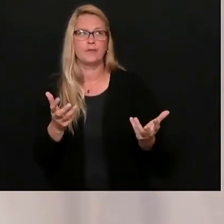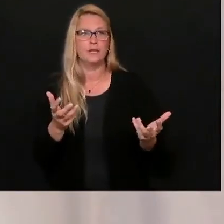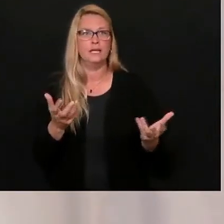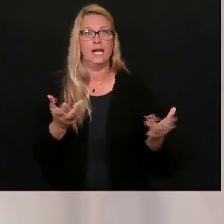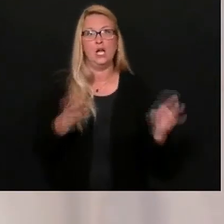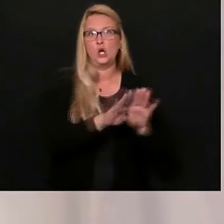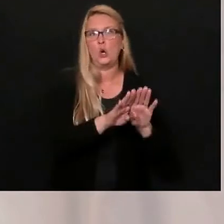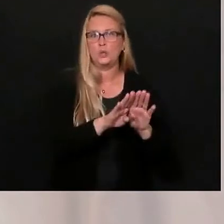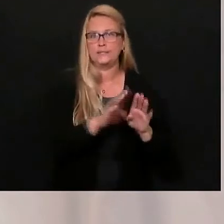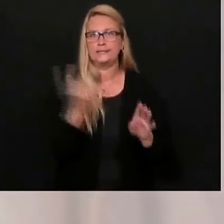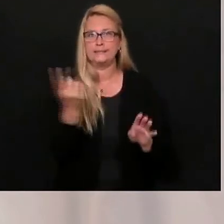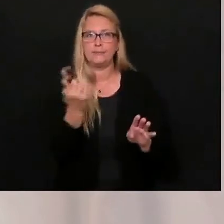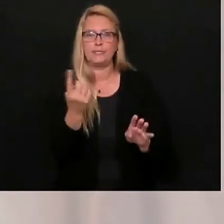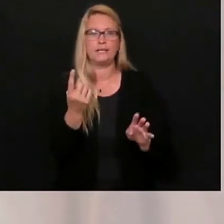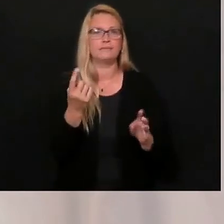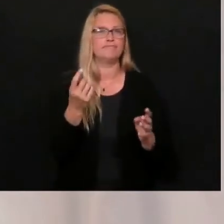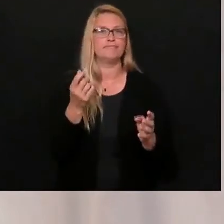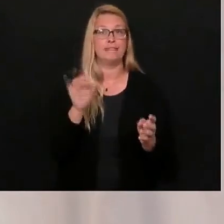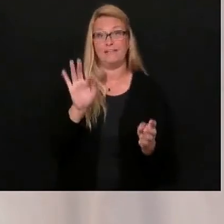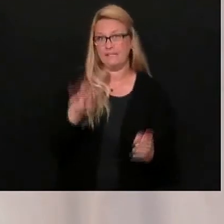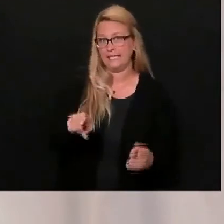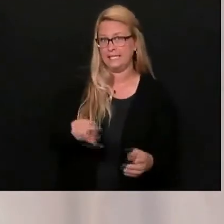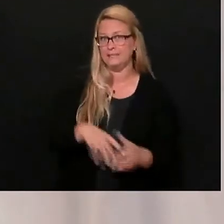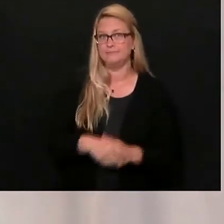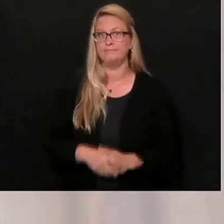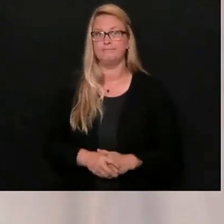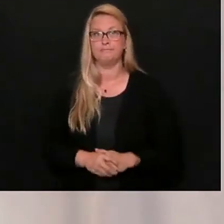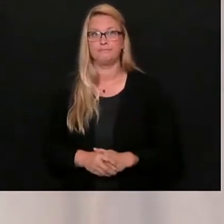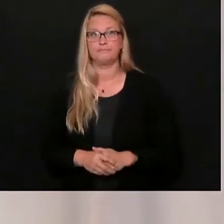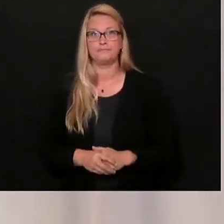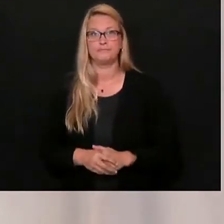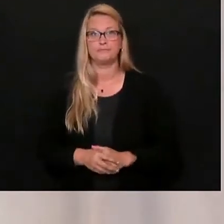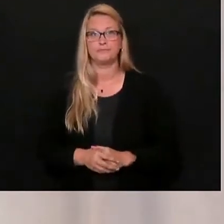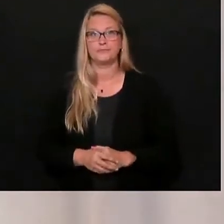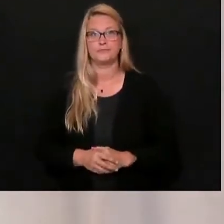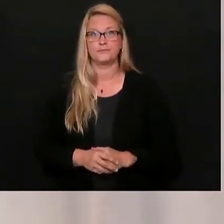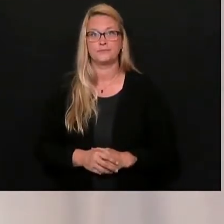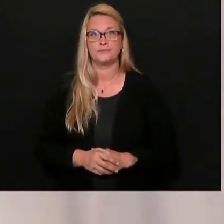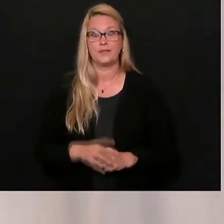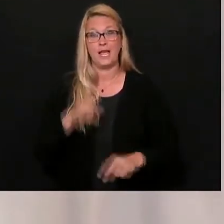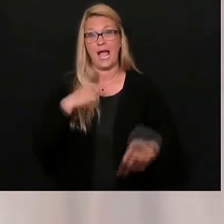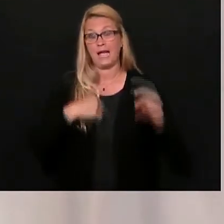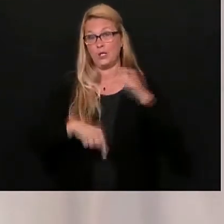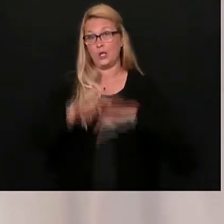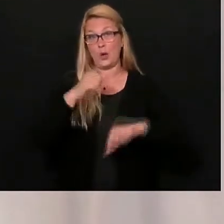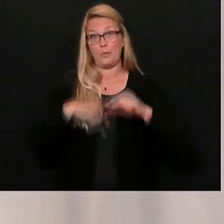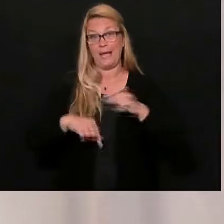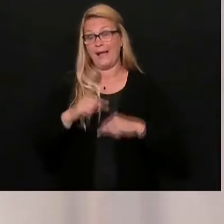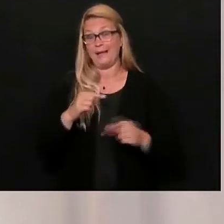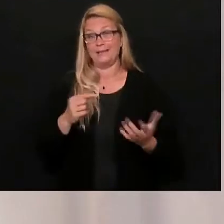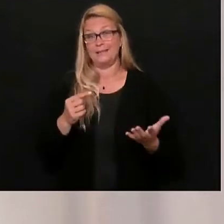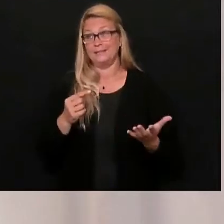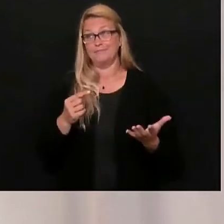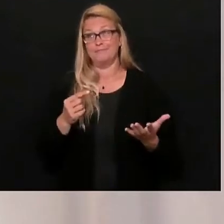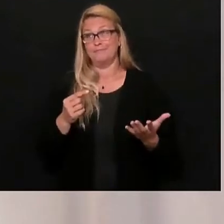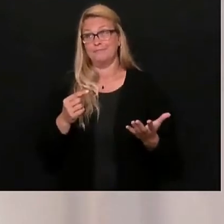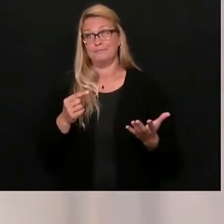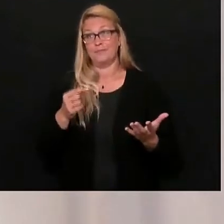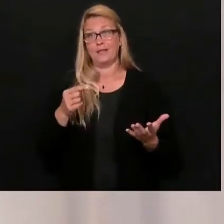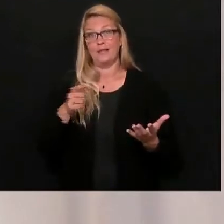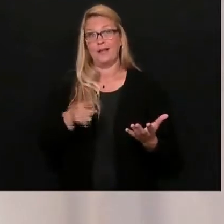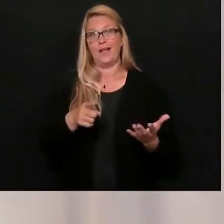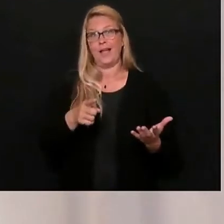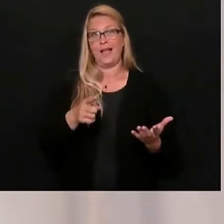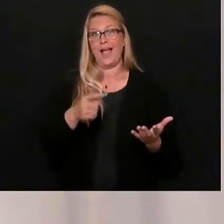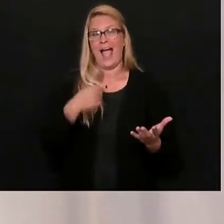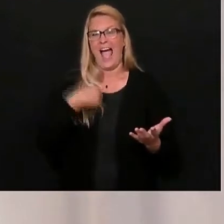shutting something down or whatever it may be. I just go back to just simply this. And like I said,